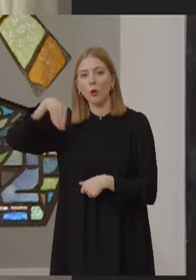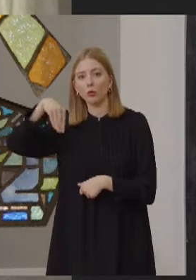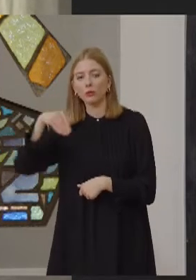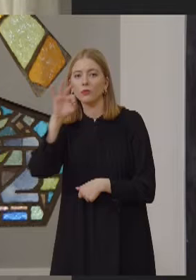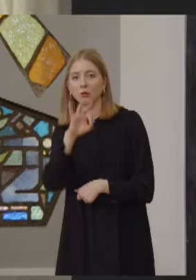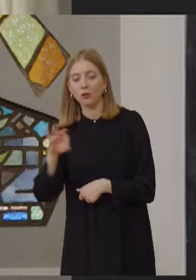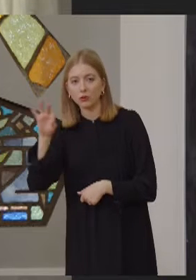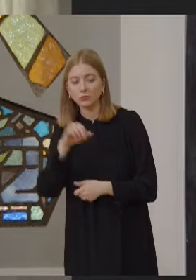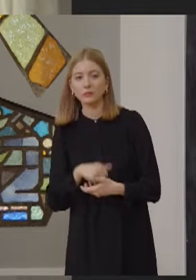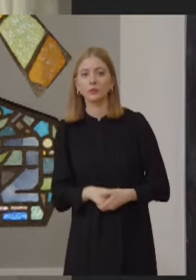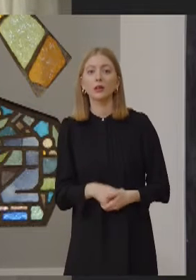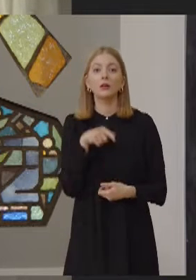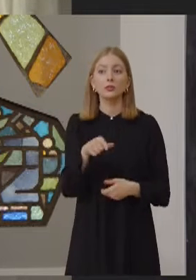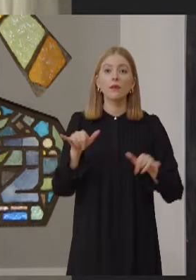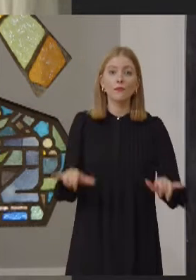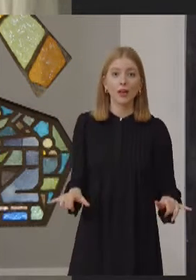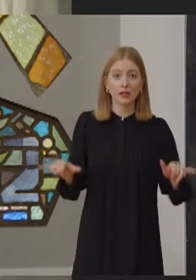Commission.